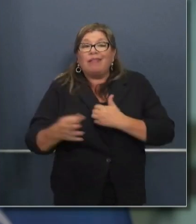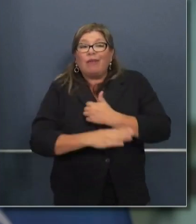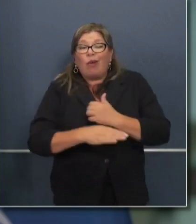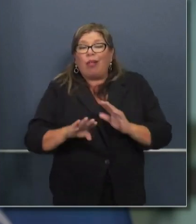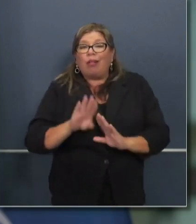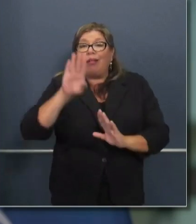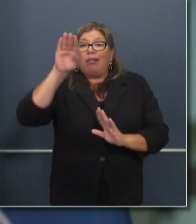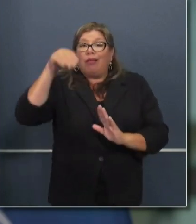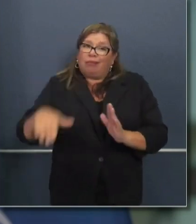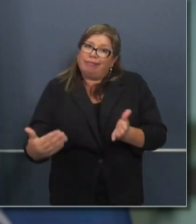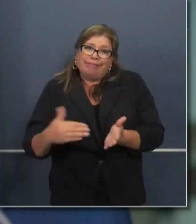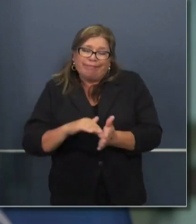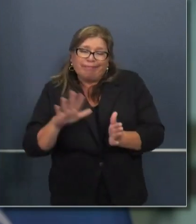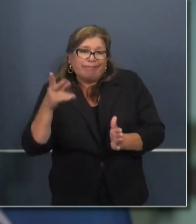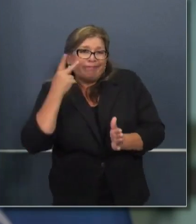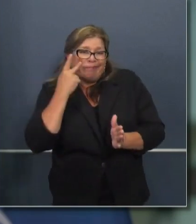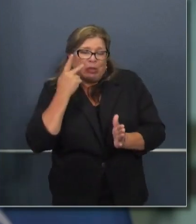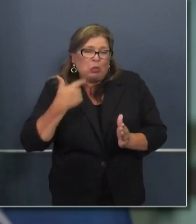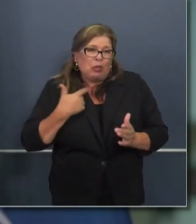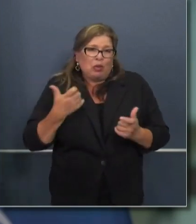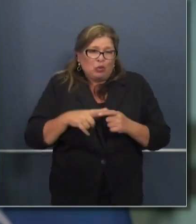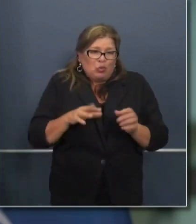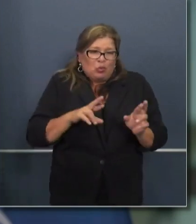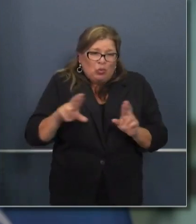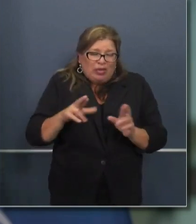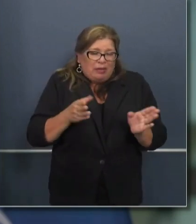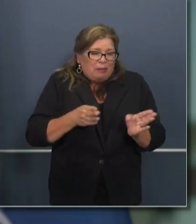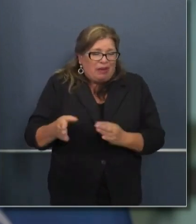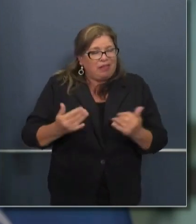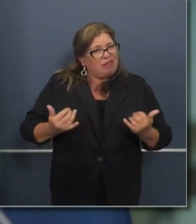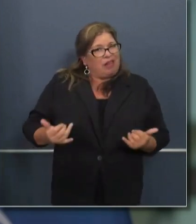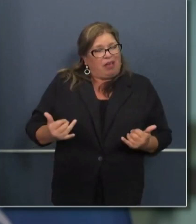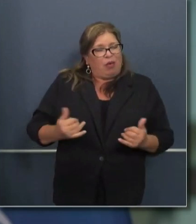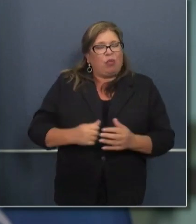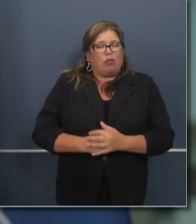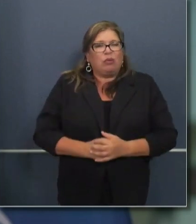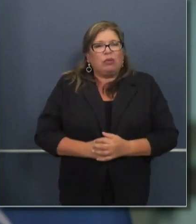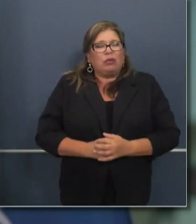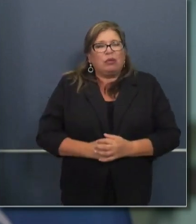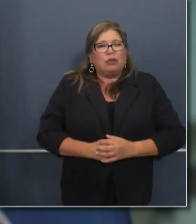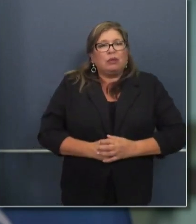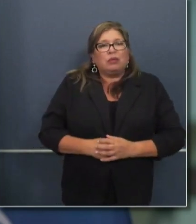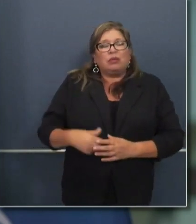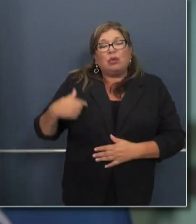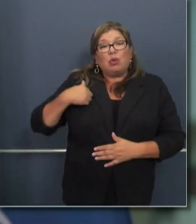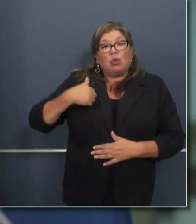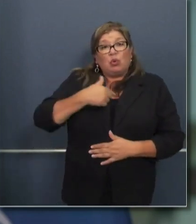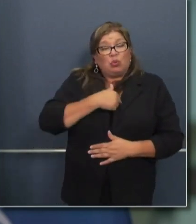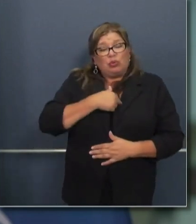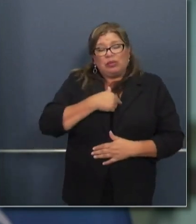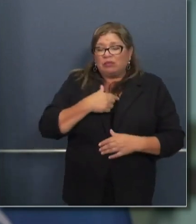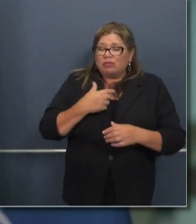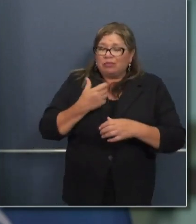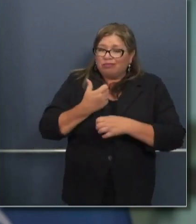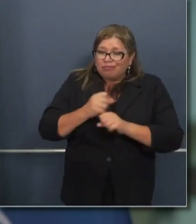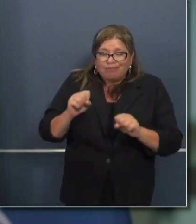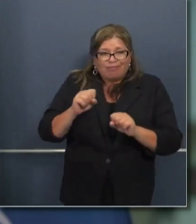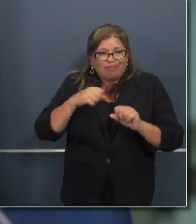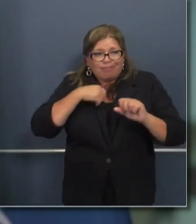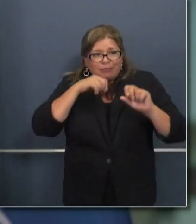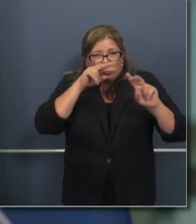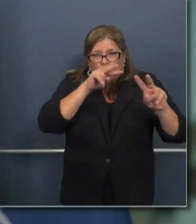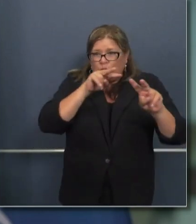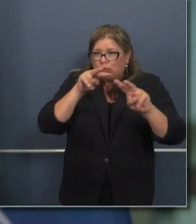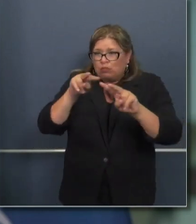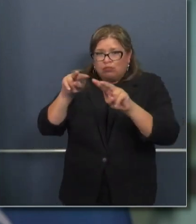sure that we are safely monitoring with the kind of technical assistance that is appropriate at this time, the reopening